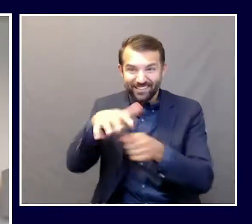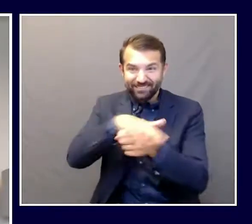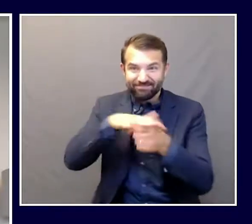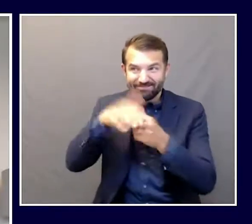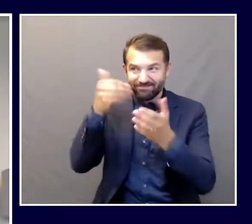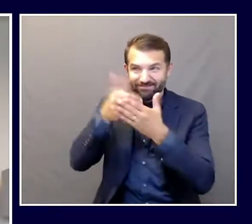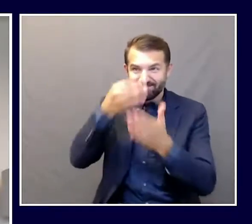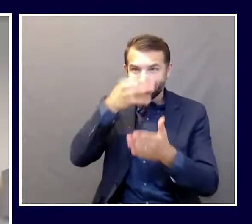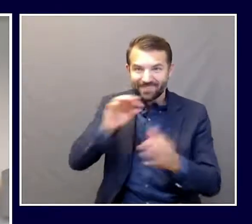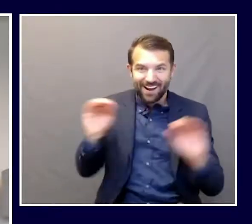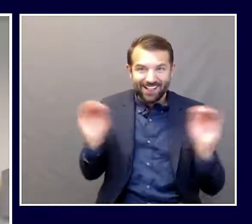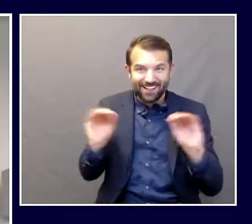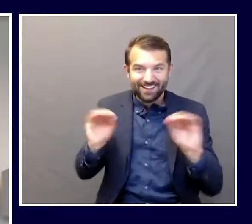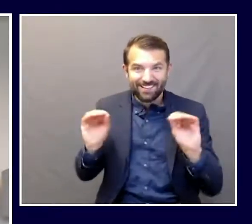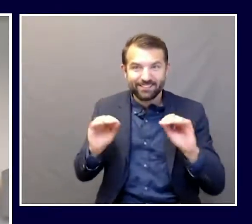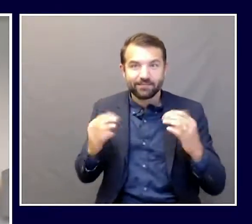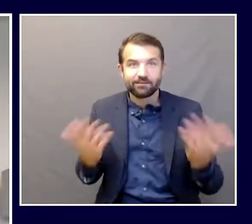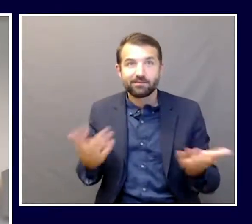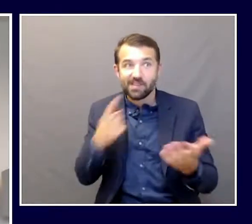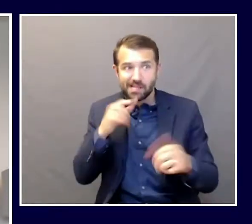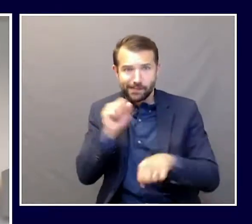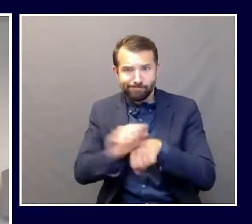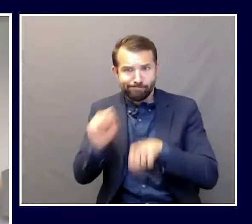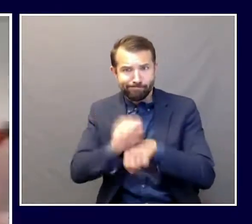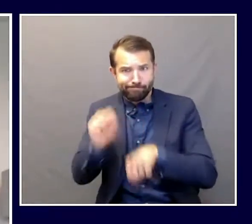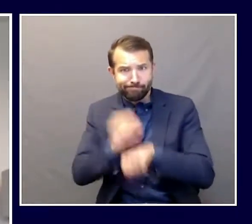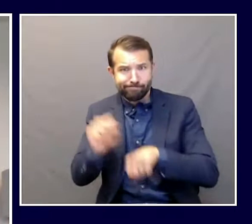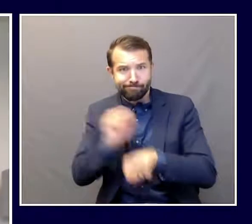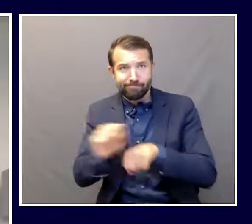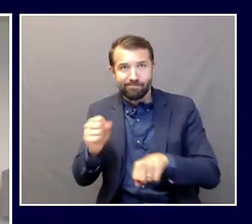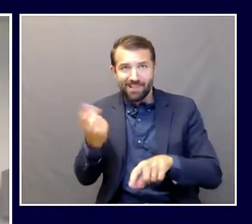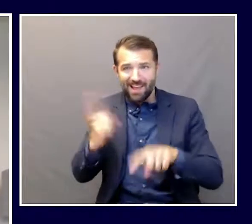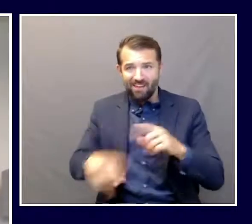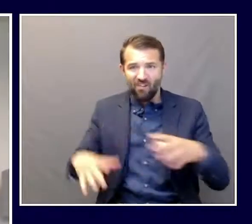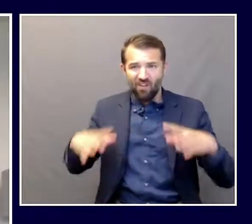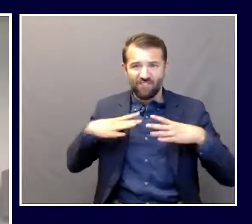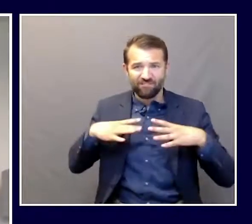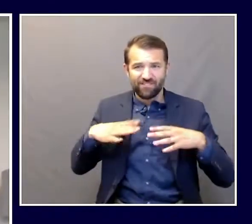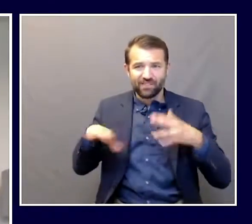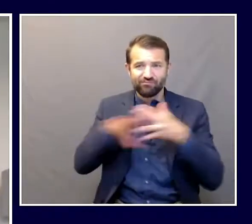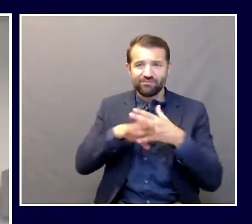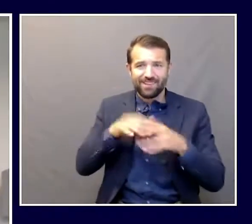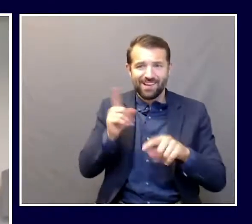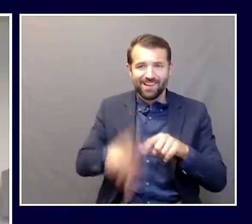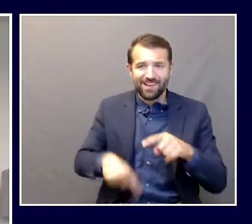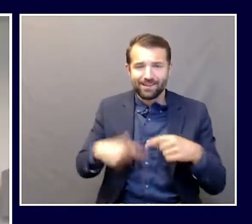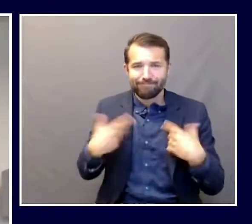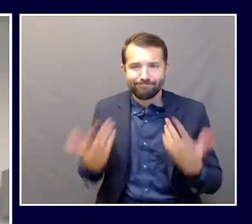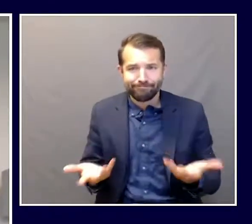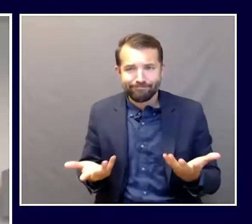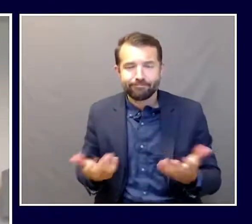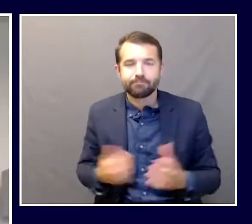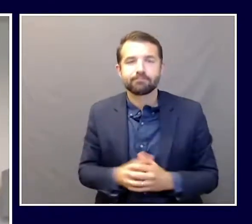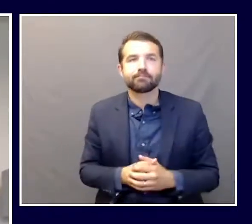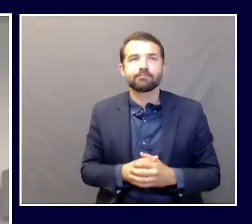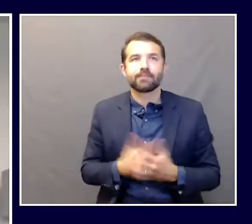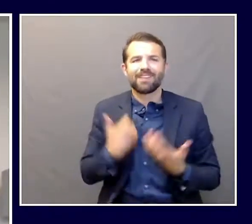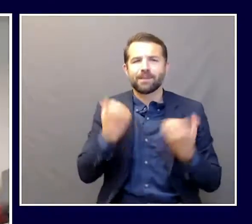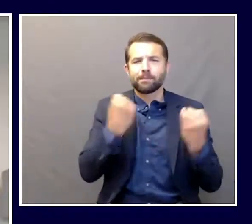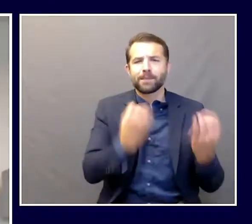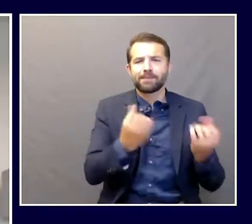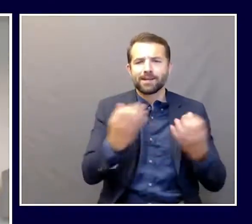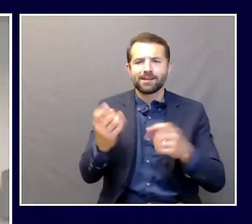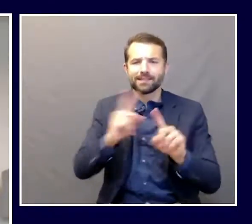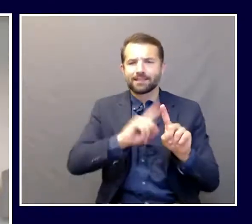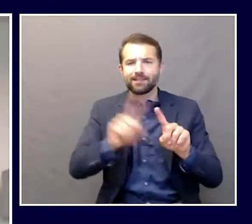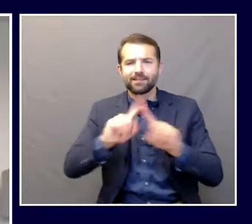get time off of work, so on and so forth. You see where I'm going with this, but that's going to essentially be the next phase of our vaccination effort, trying